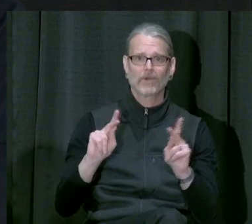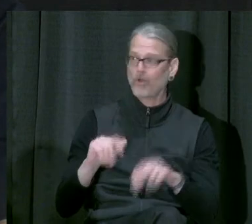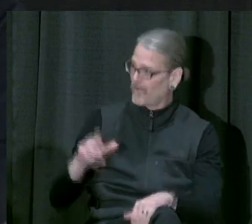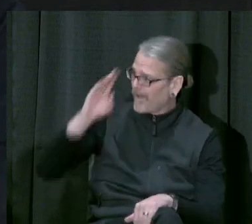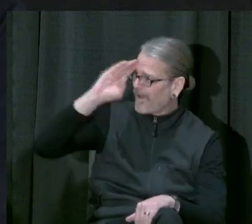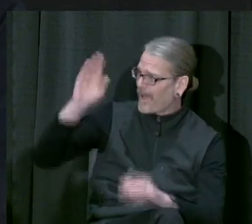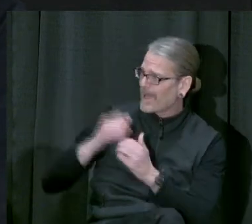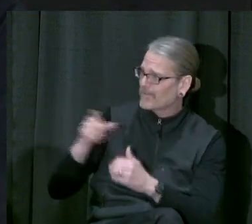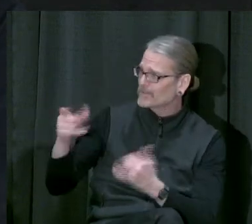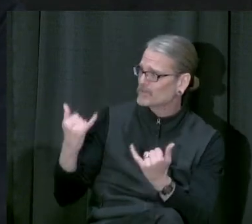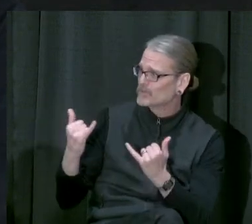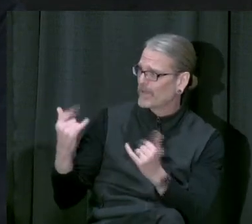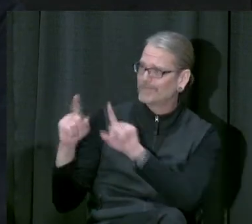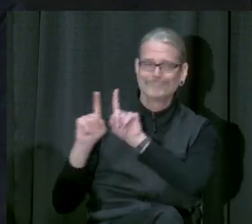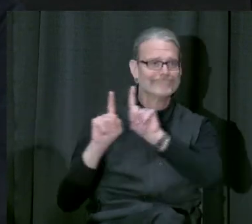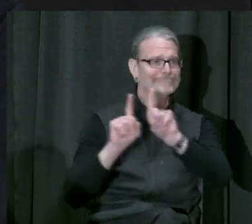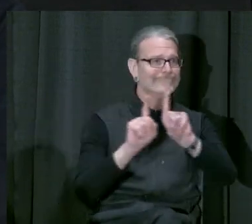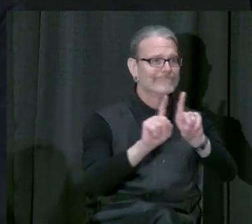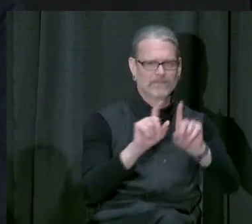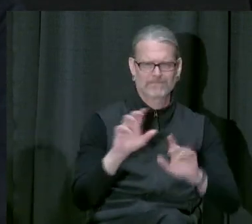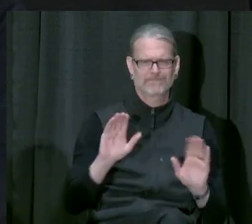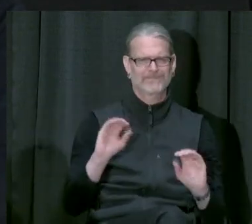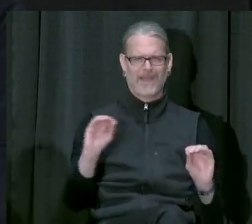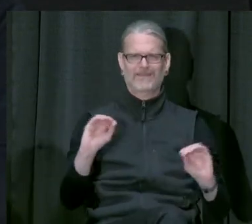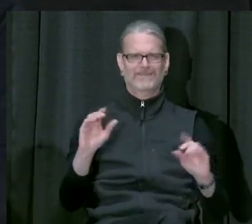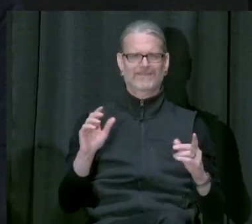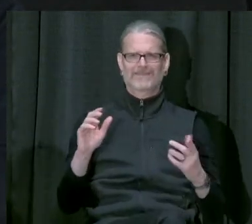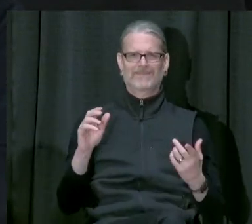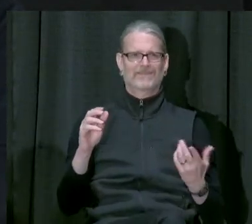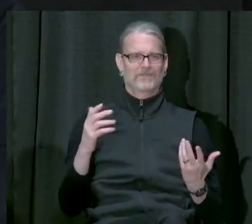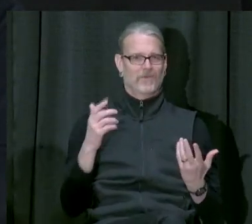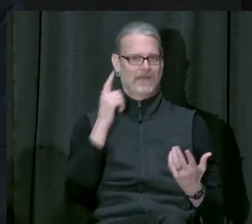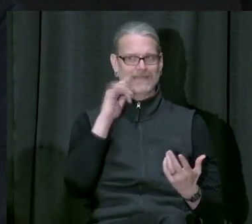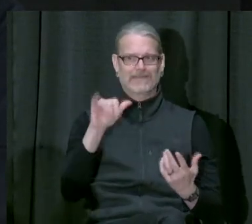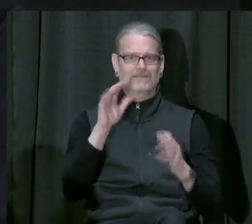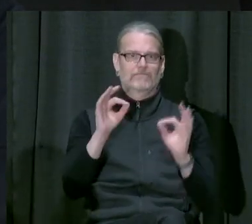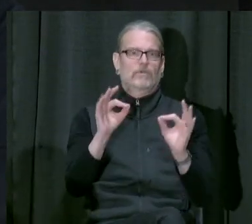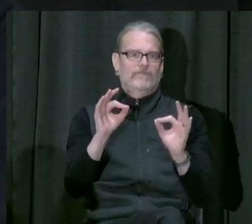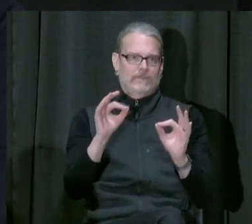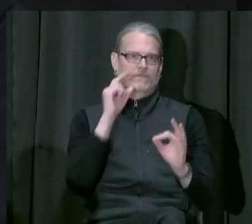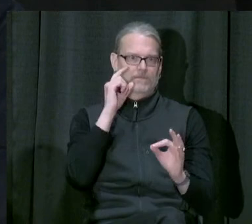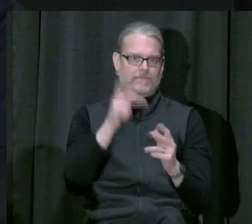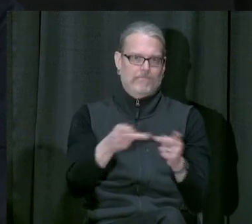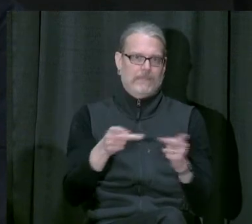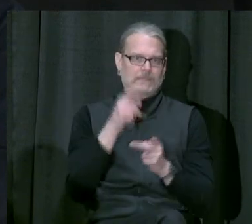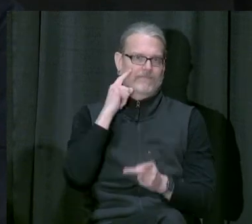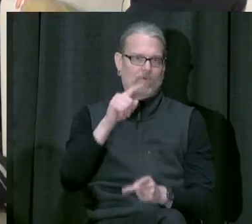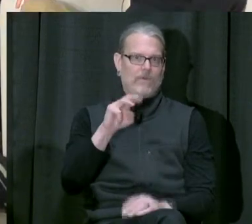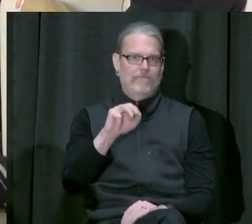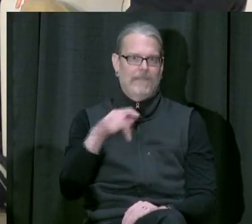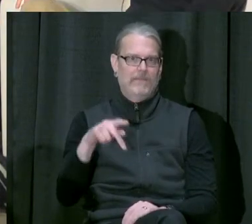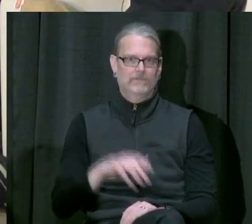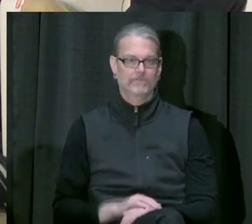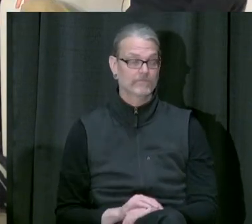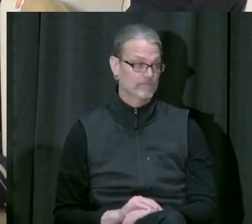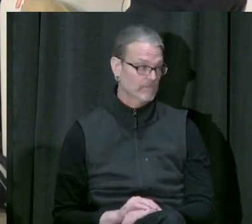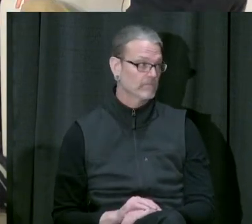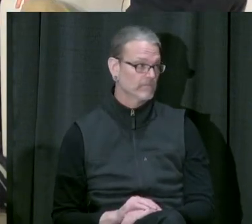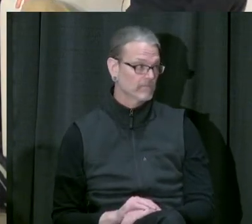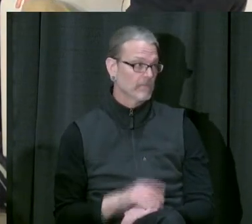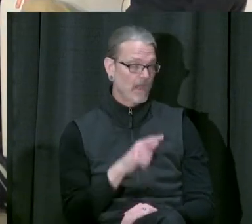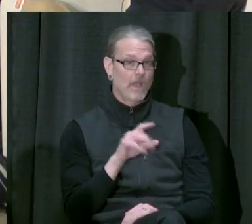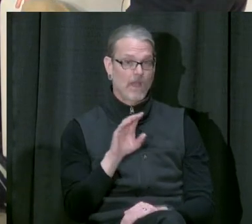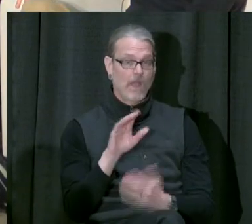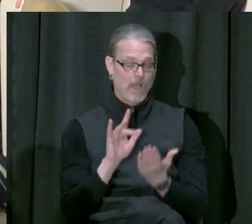So it's a, I think it's a highly valuable location for maps. Yeah, the browsing to me is huge because you're